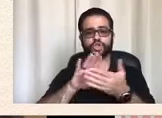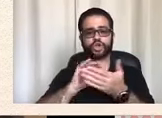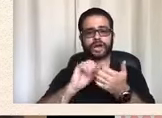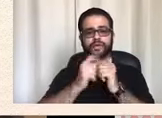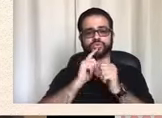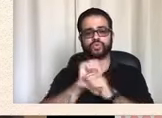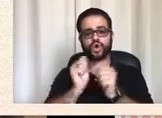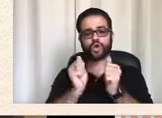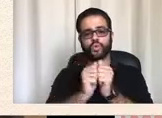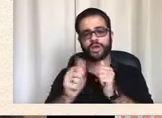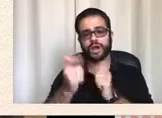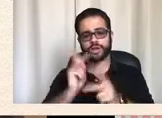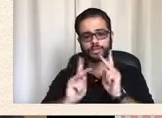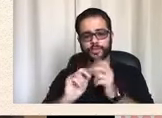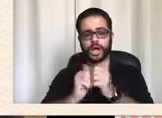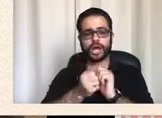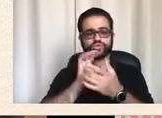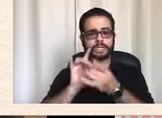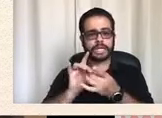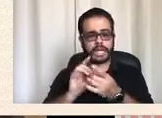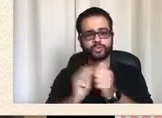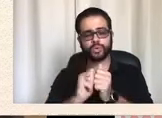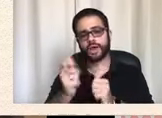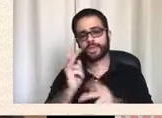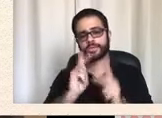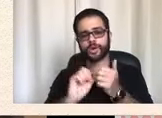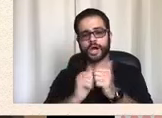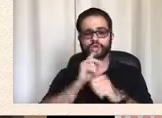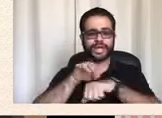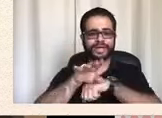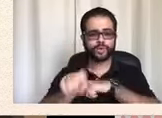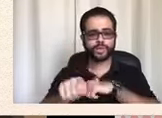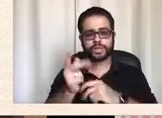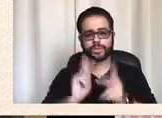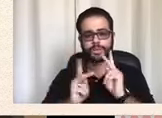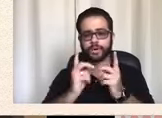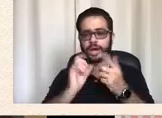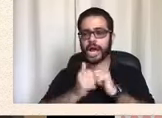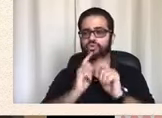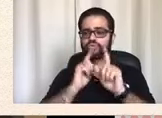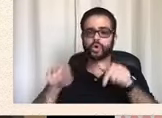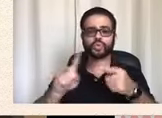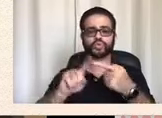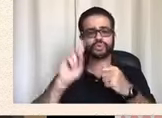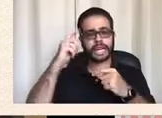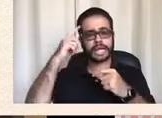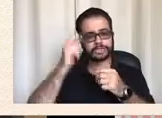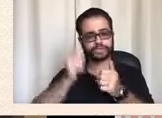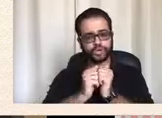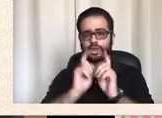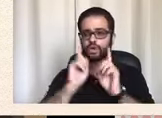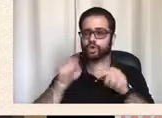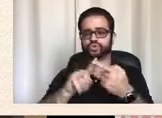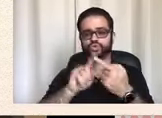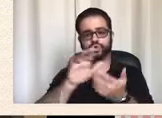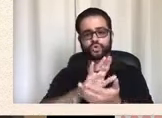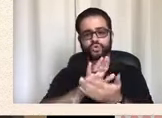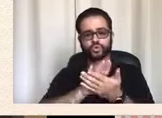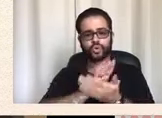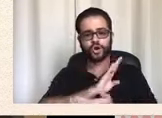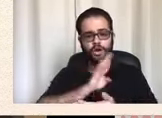to actively engage with others, how to influence others, how to go to Tallahassee together, how to go to your school board meetings together, how to speak